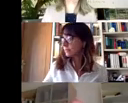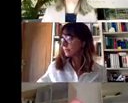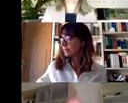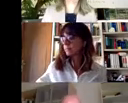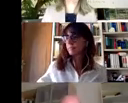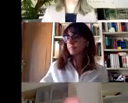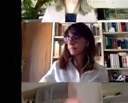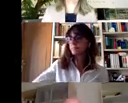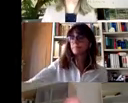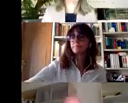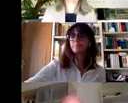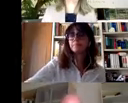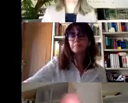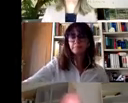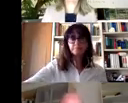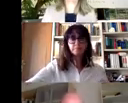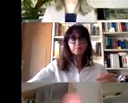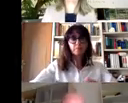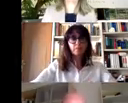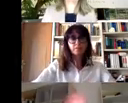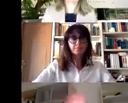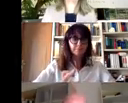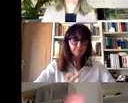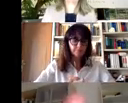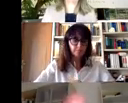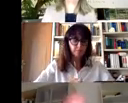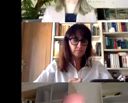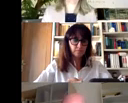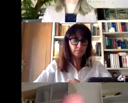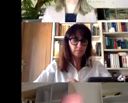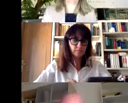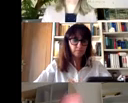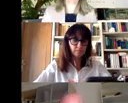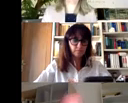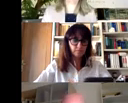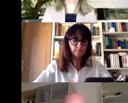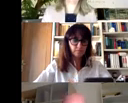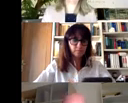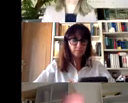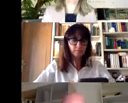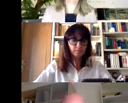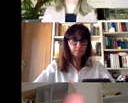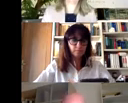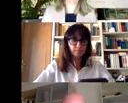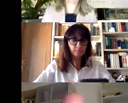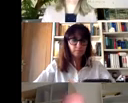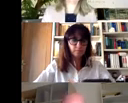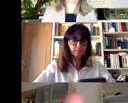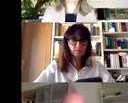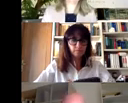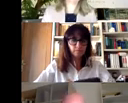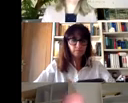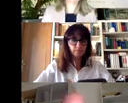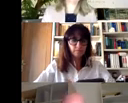introduce a duty of environmental and human rights due diligence. So in case this directive will be adopted, I wonder